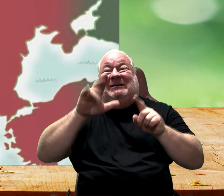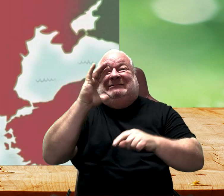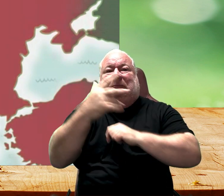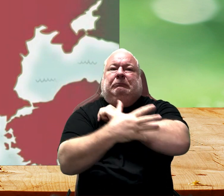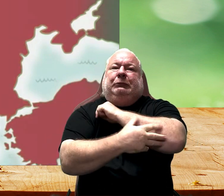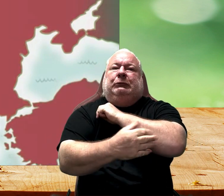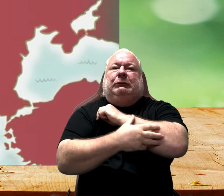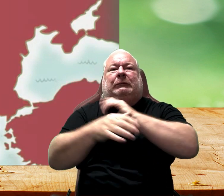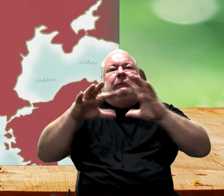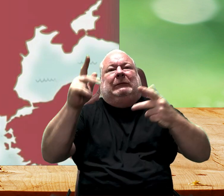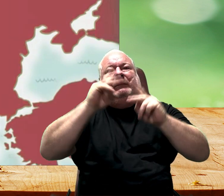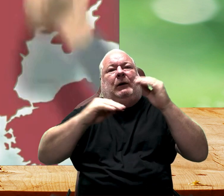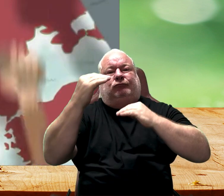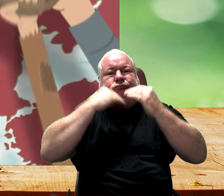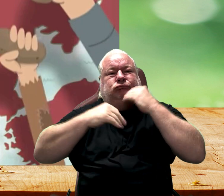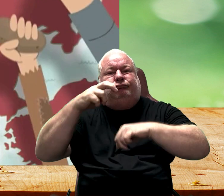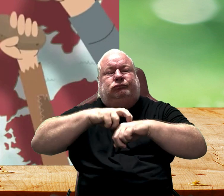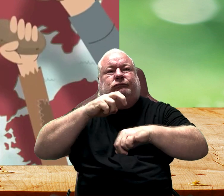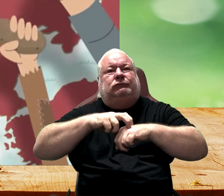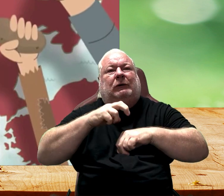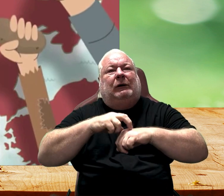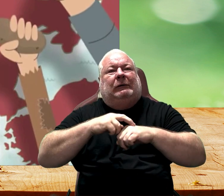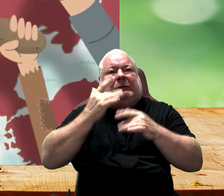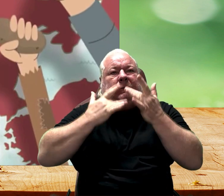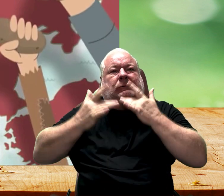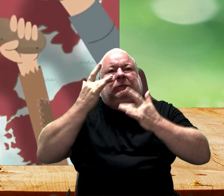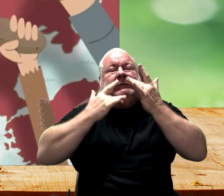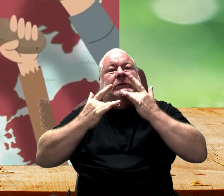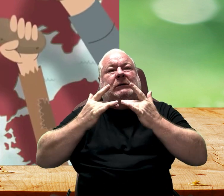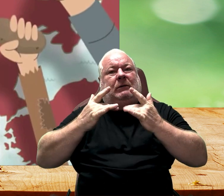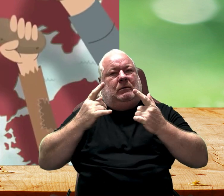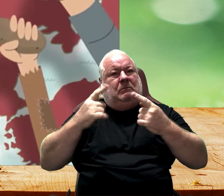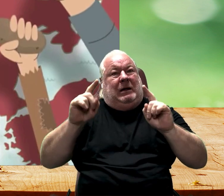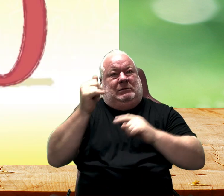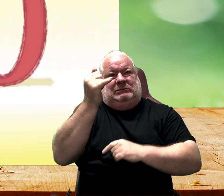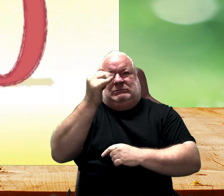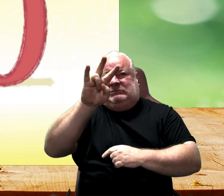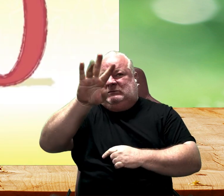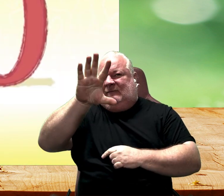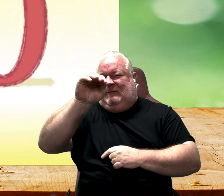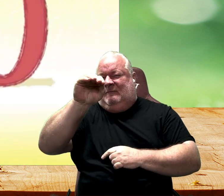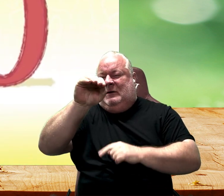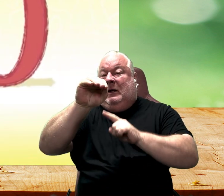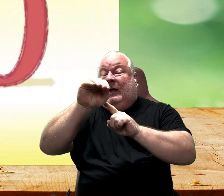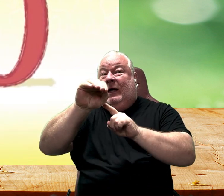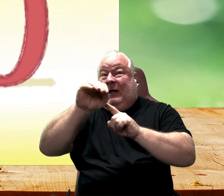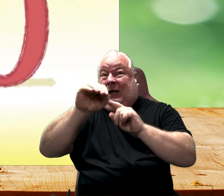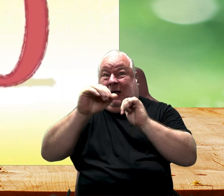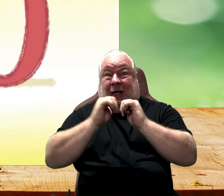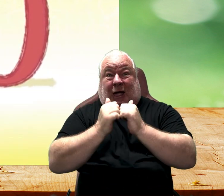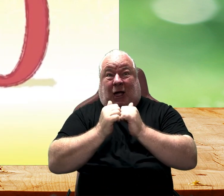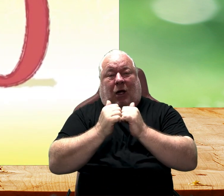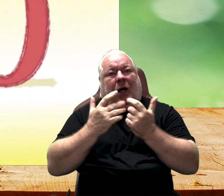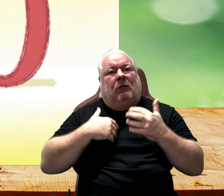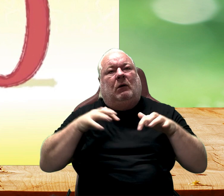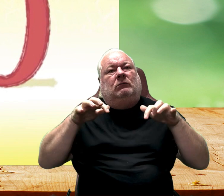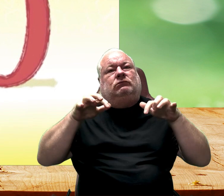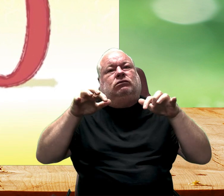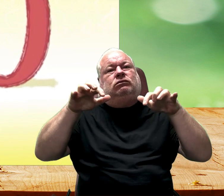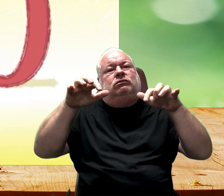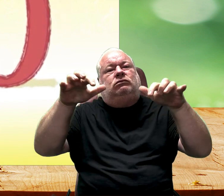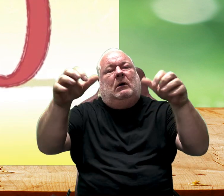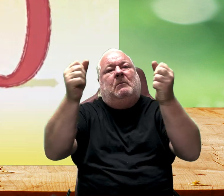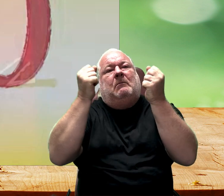was predominantly eaten by the lower classes. However, beginning around 1750, and thanks at least in part to the